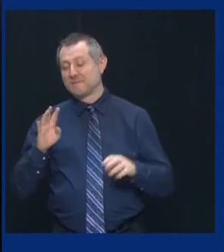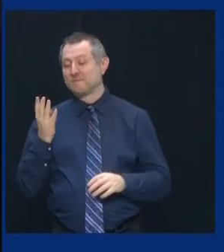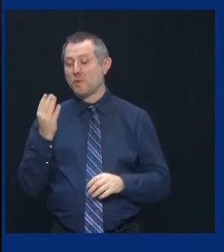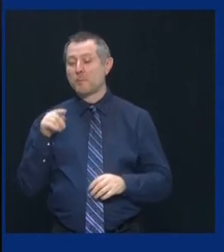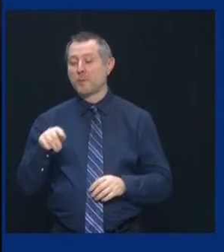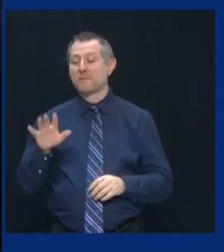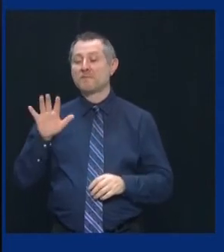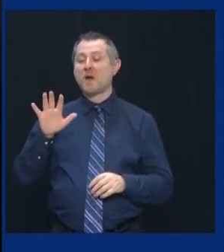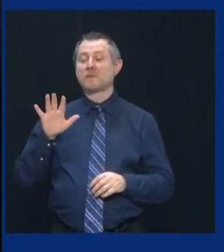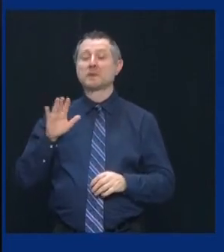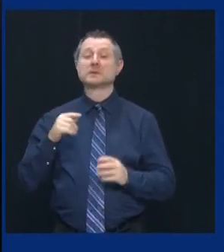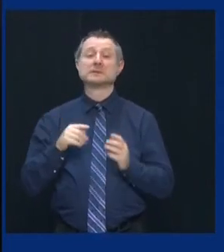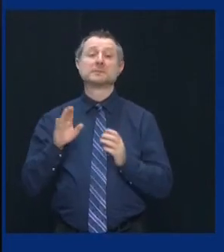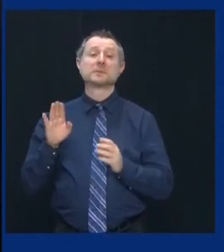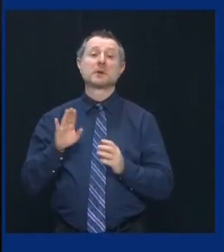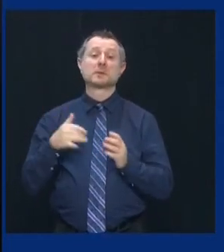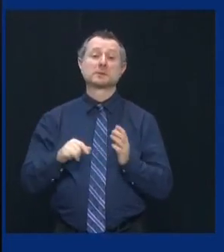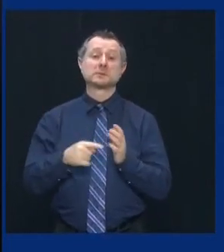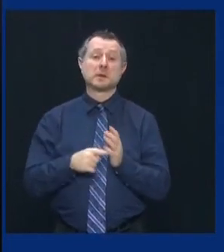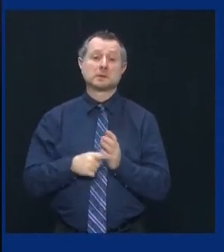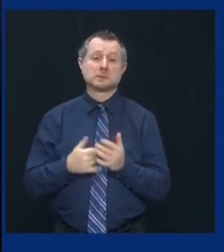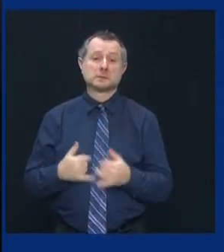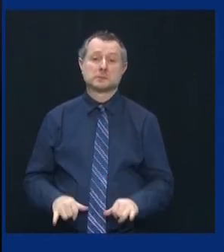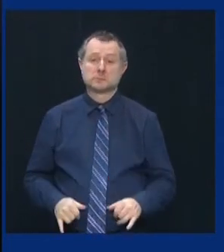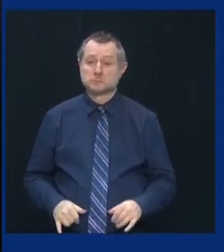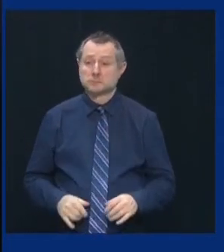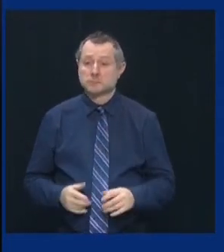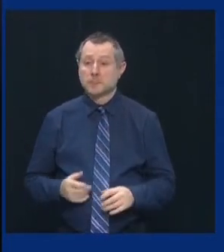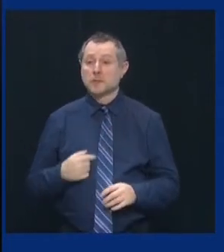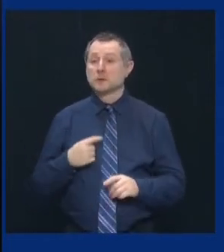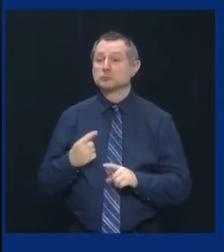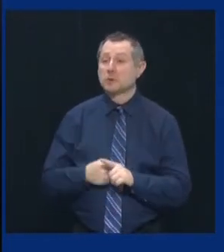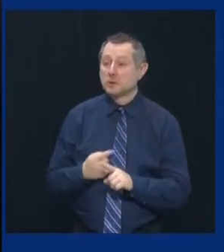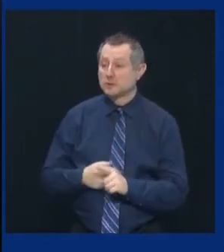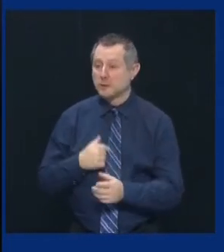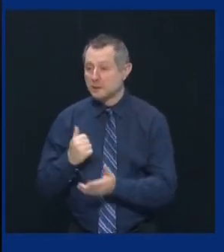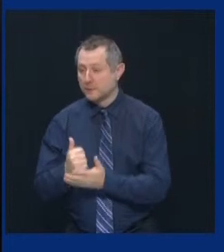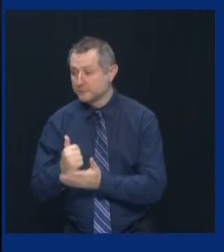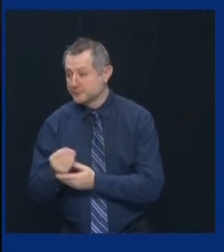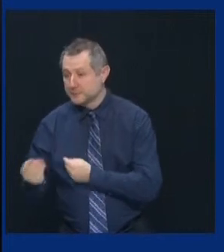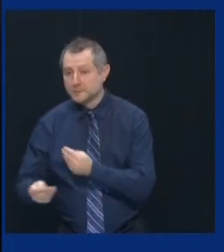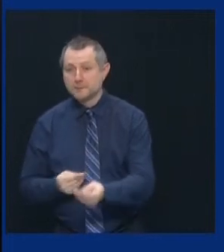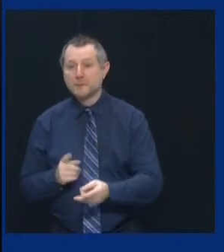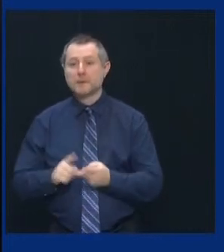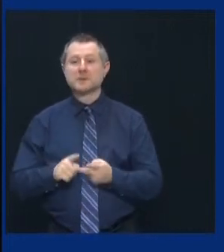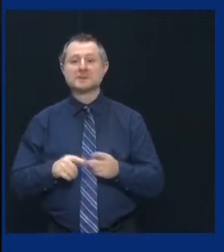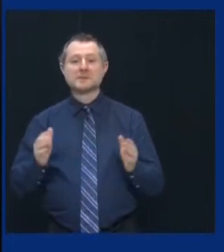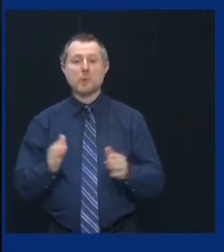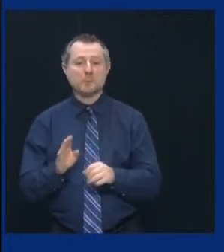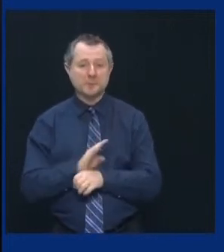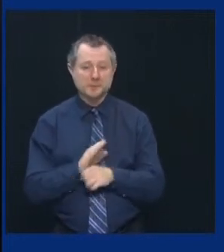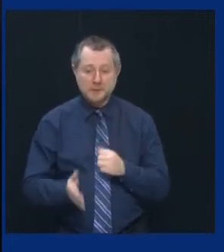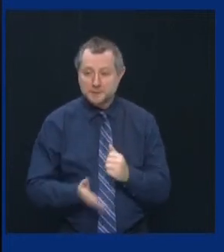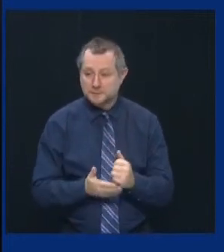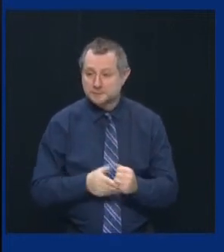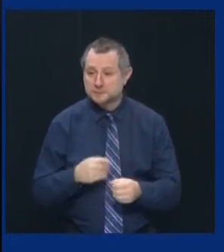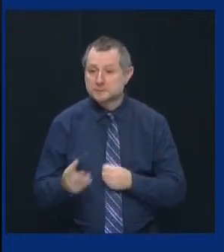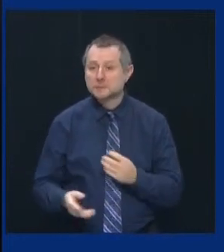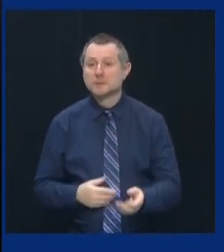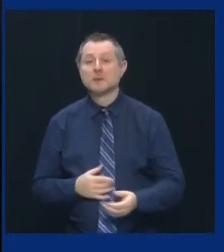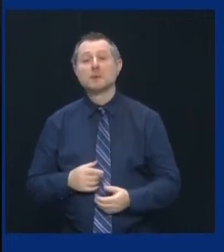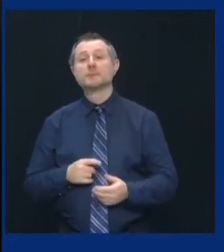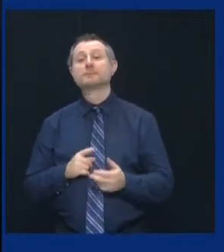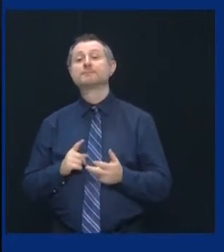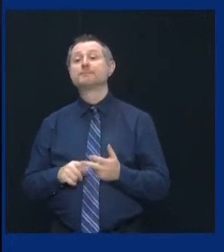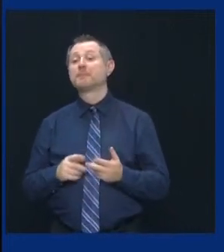So what we need to do in terms of rent relief and small business relief and